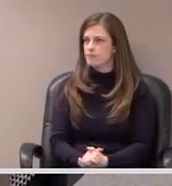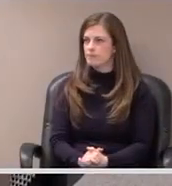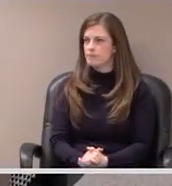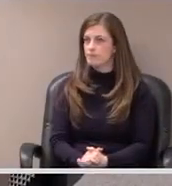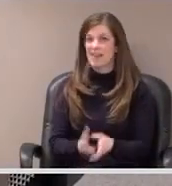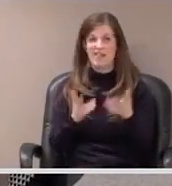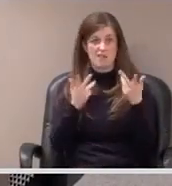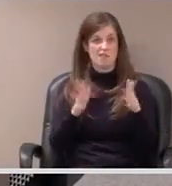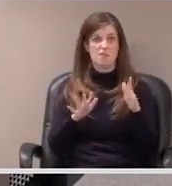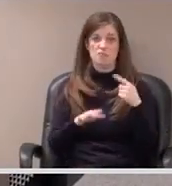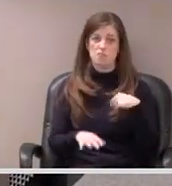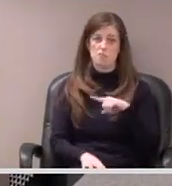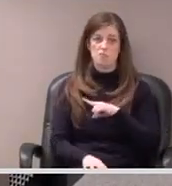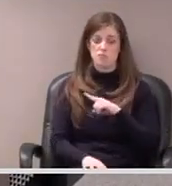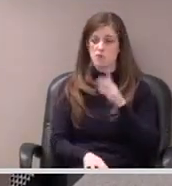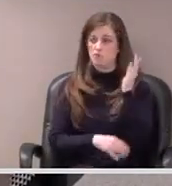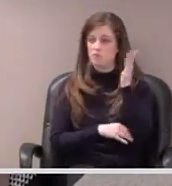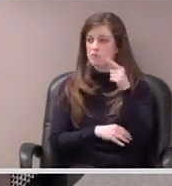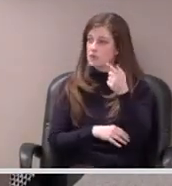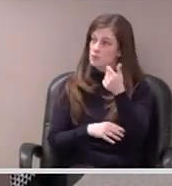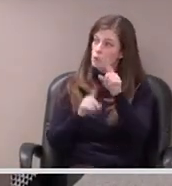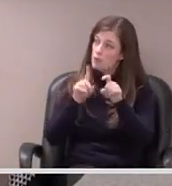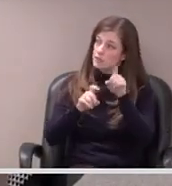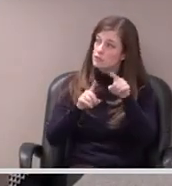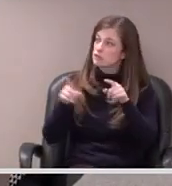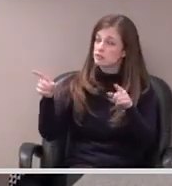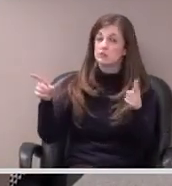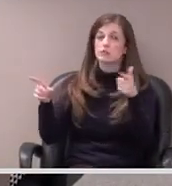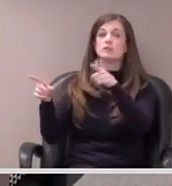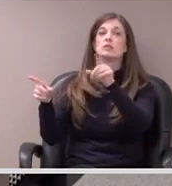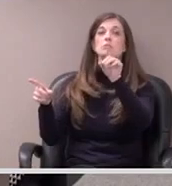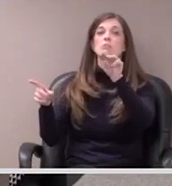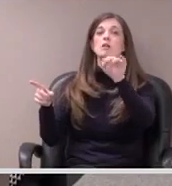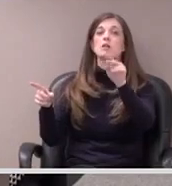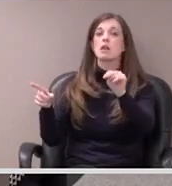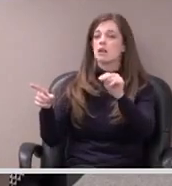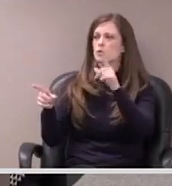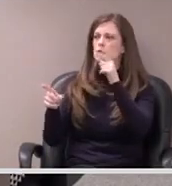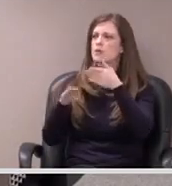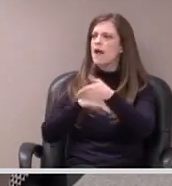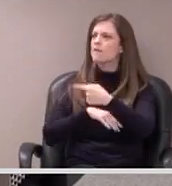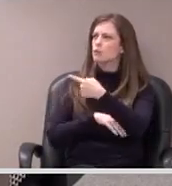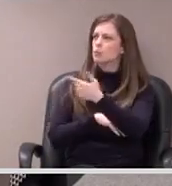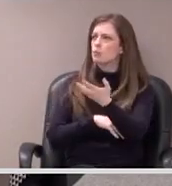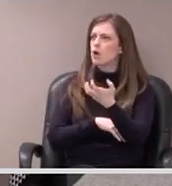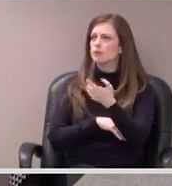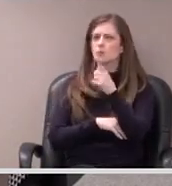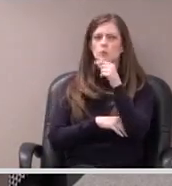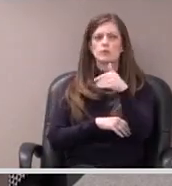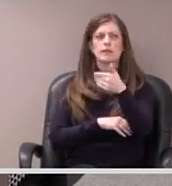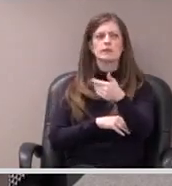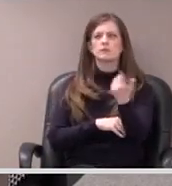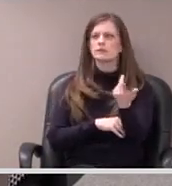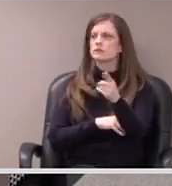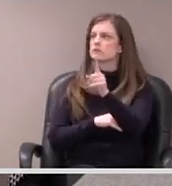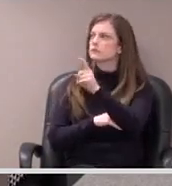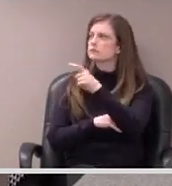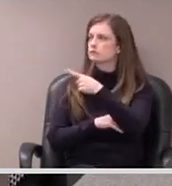And that concludes our questions. Ms. Duncan first. Who wants to go after Ms. Duncan? Who's next after Ms.